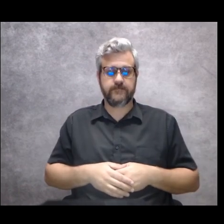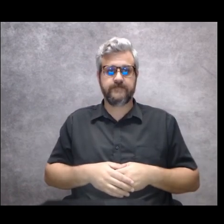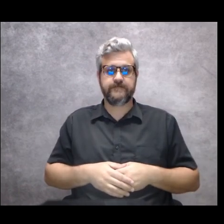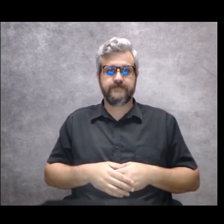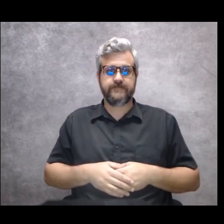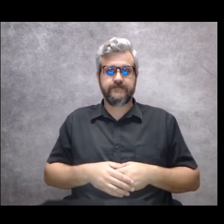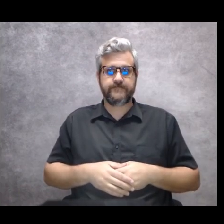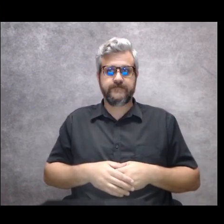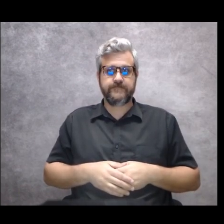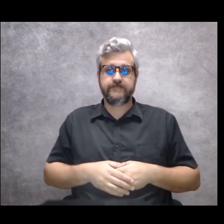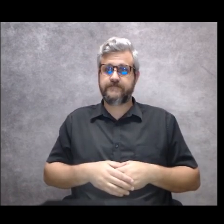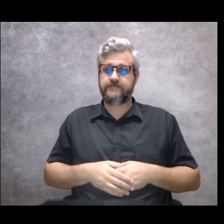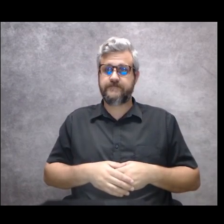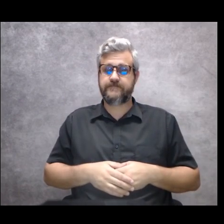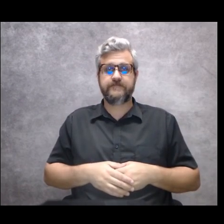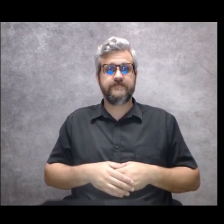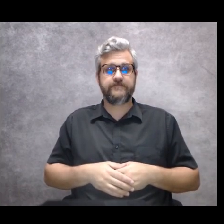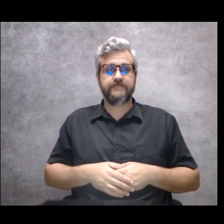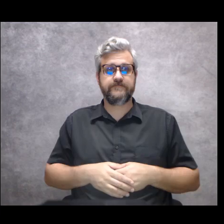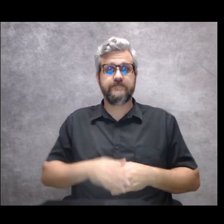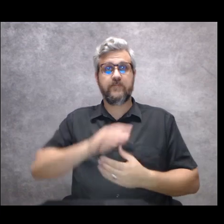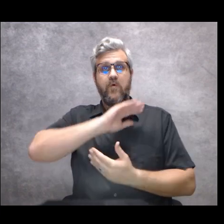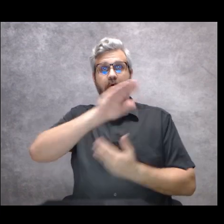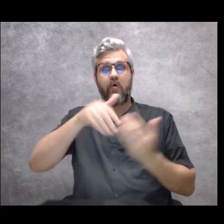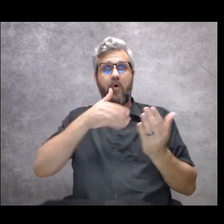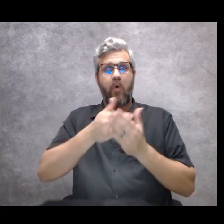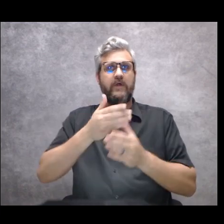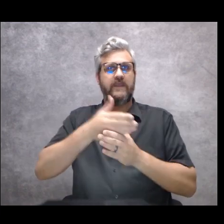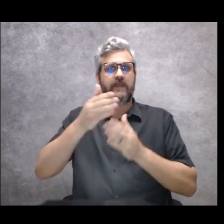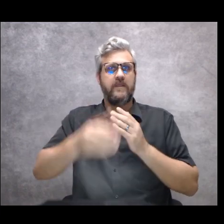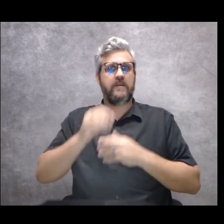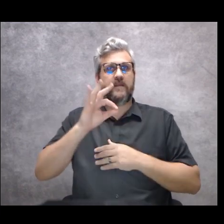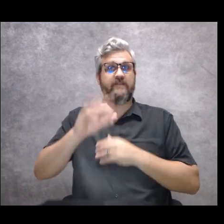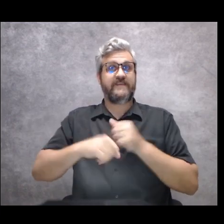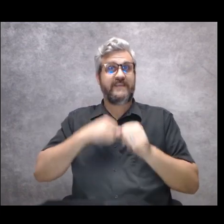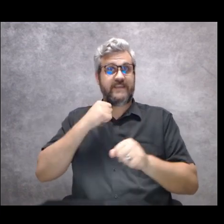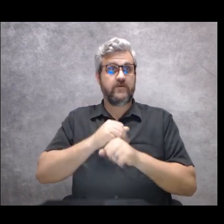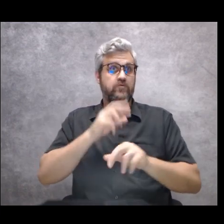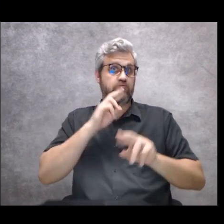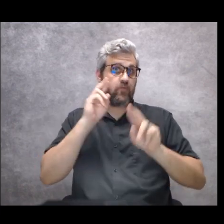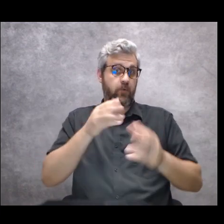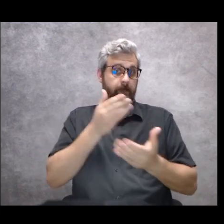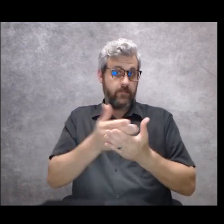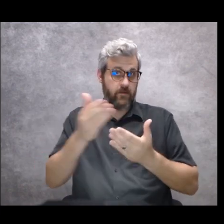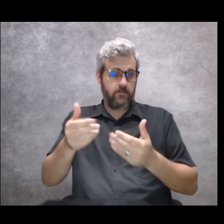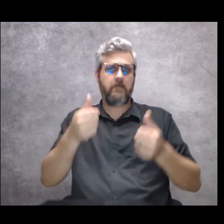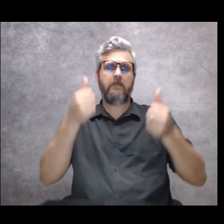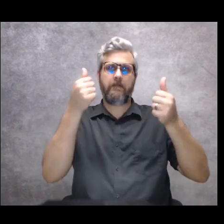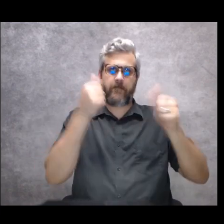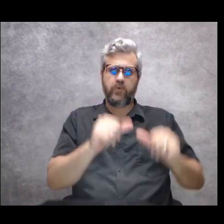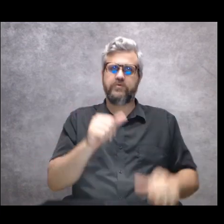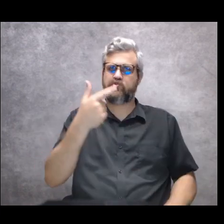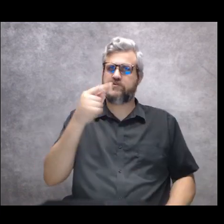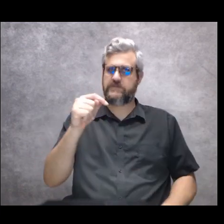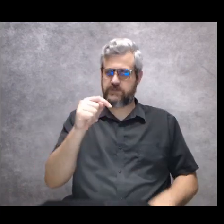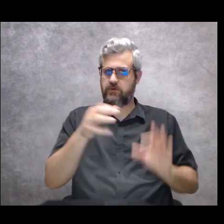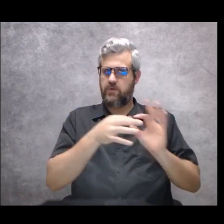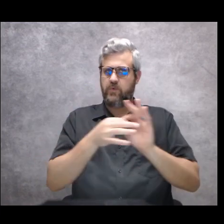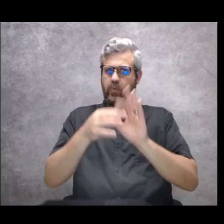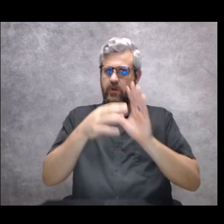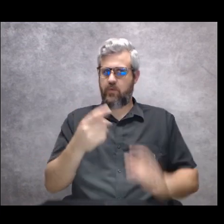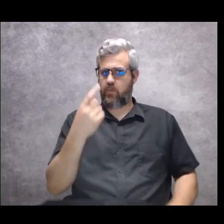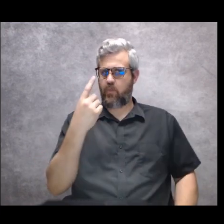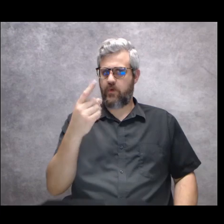all end-of-year reports and materials will be posted to the GT Coordinator One Stop. If you do not have access to the